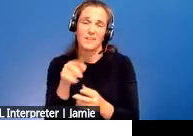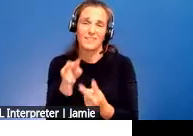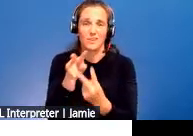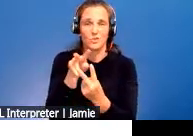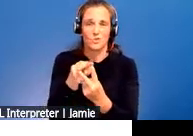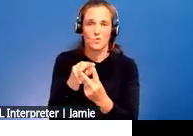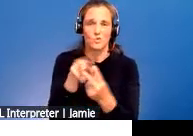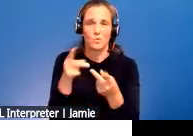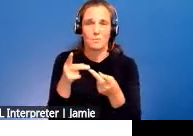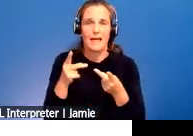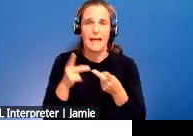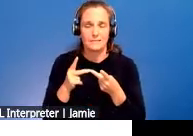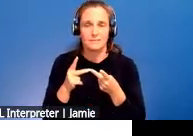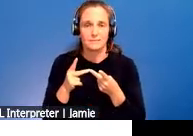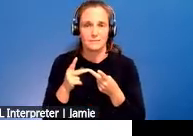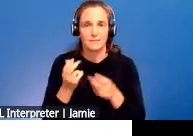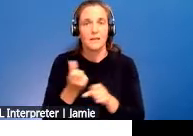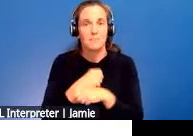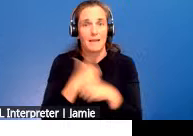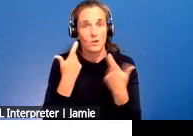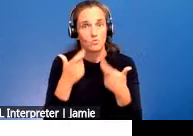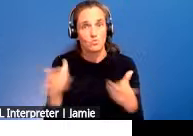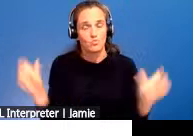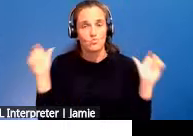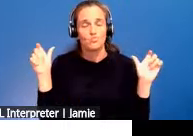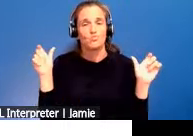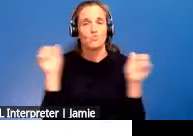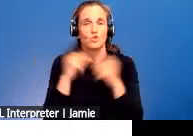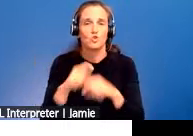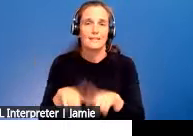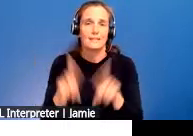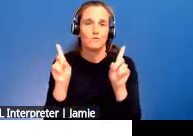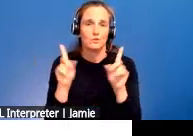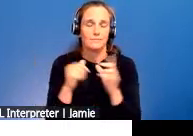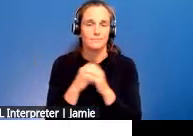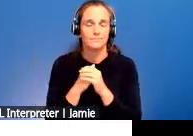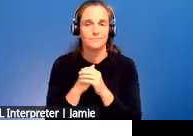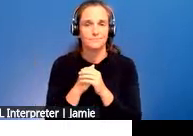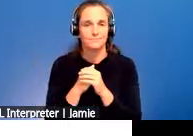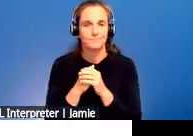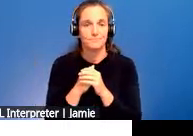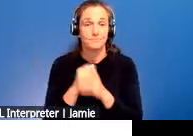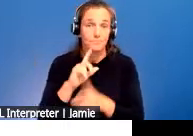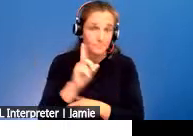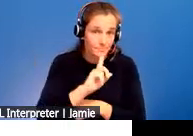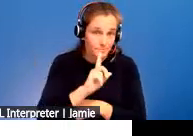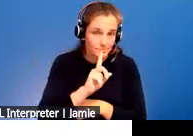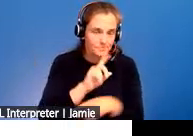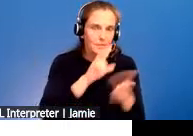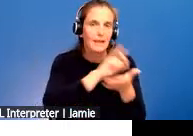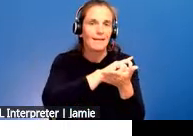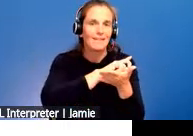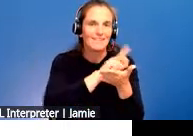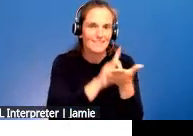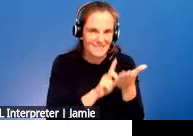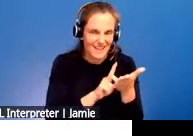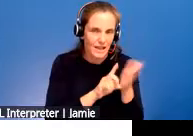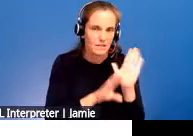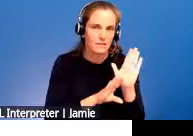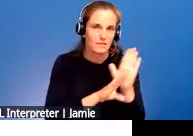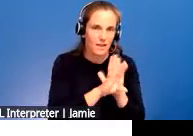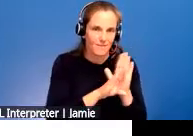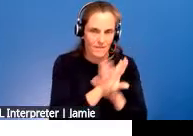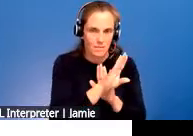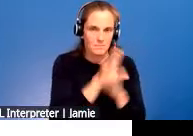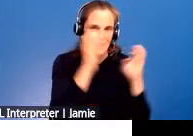places that make a huge difference, and that is in the design and development of ed tech tools,